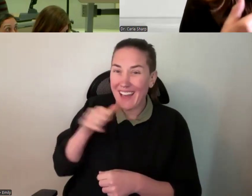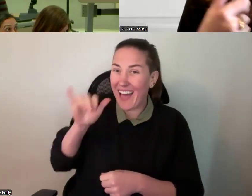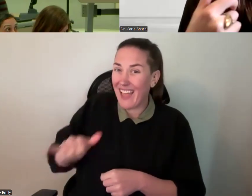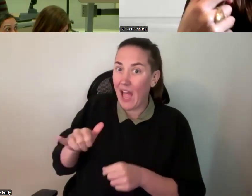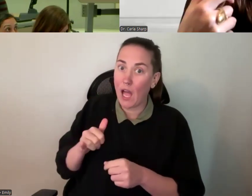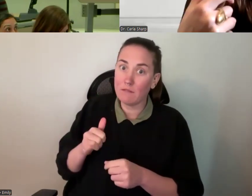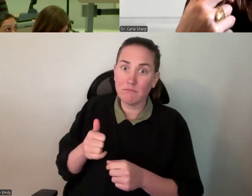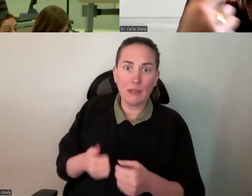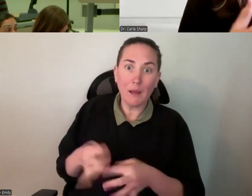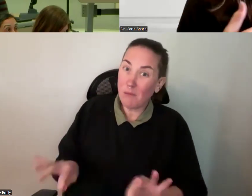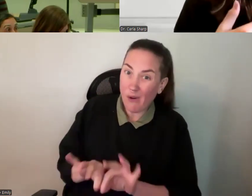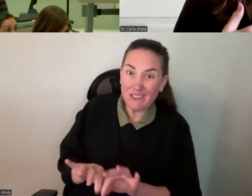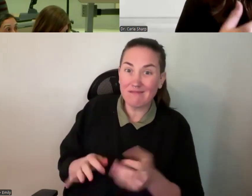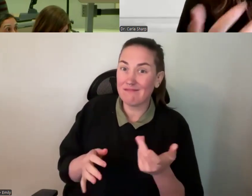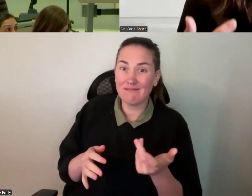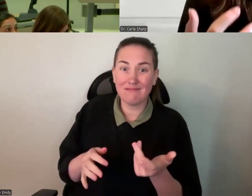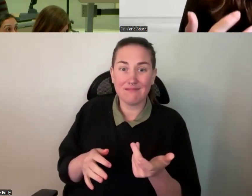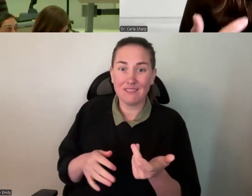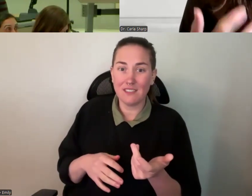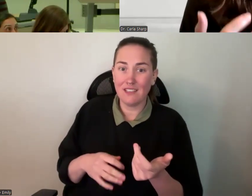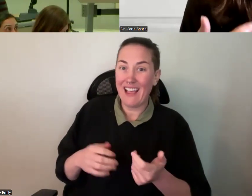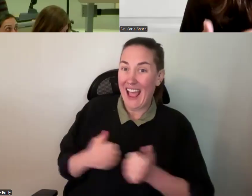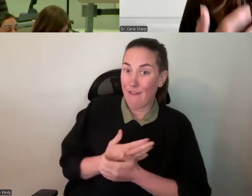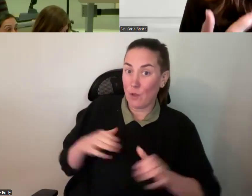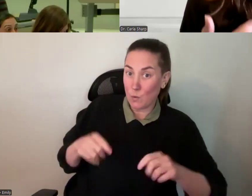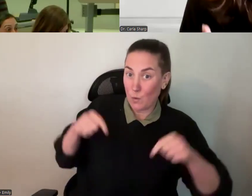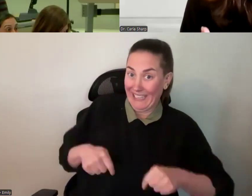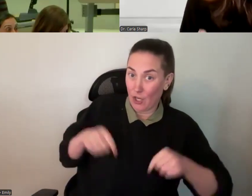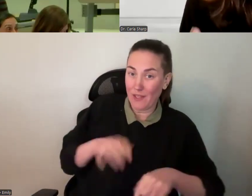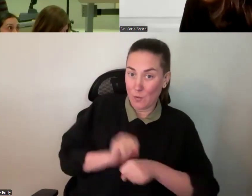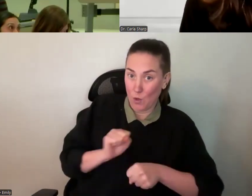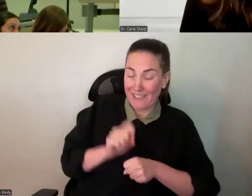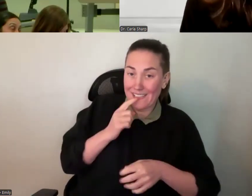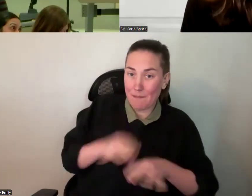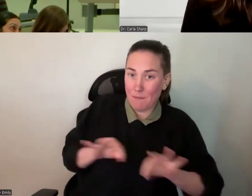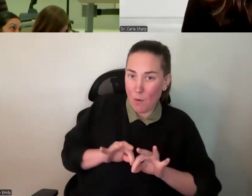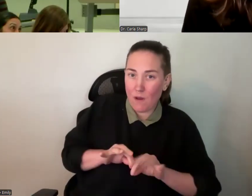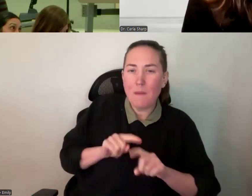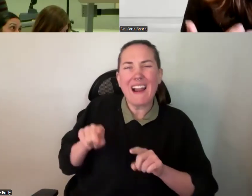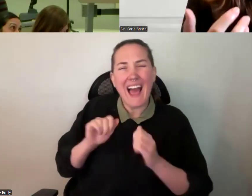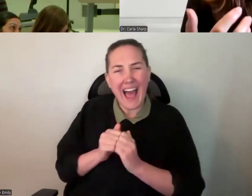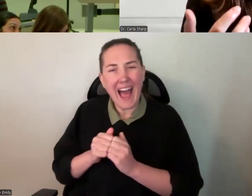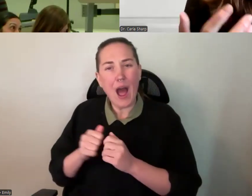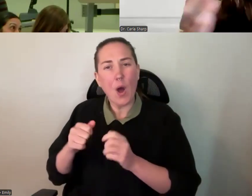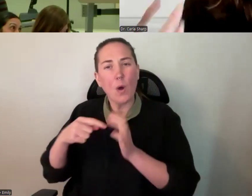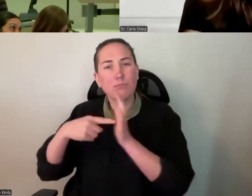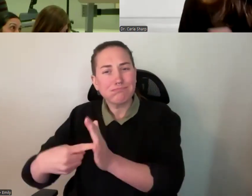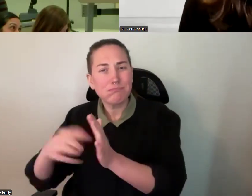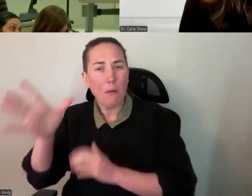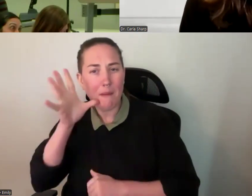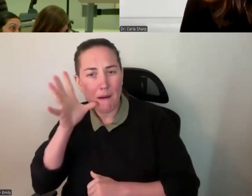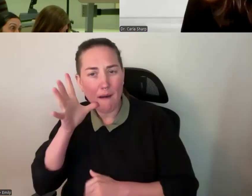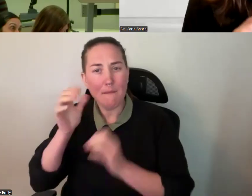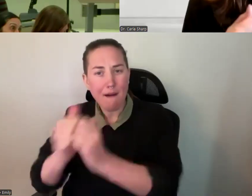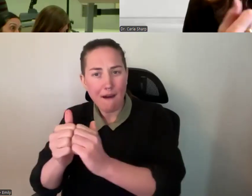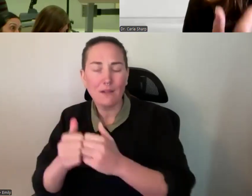that what you and I do here is important, but how are we going to get your mom to understand that? I work mostly